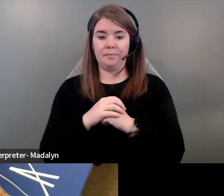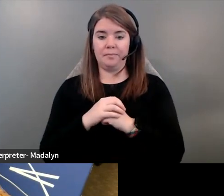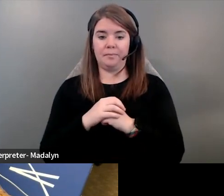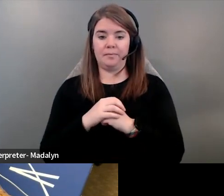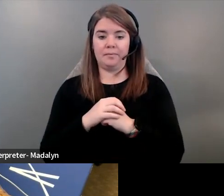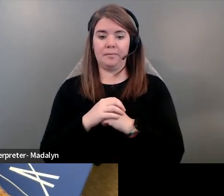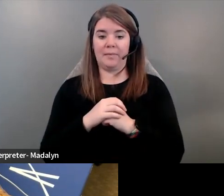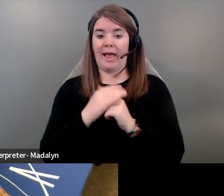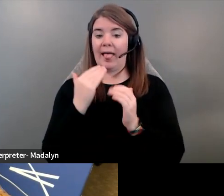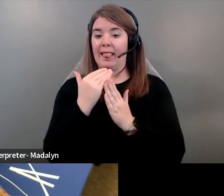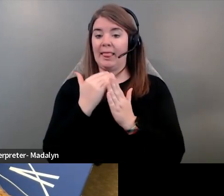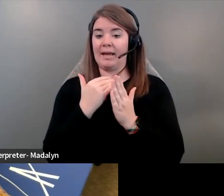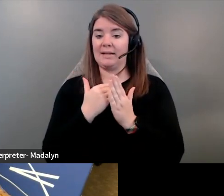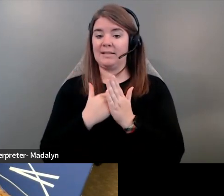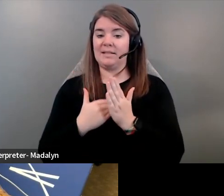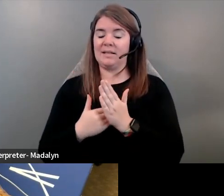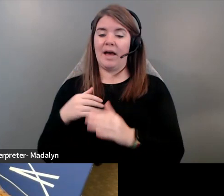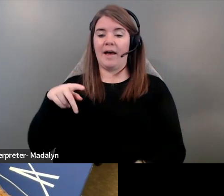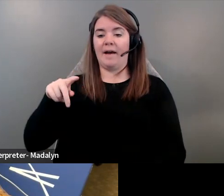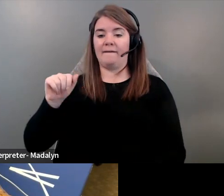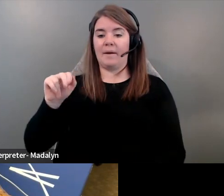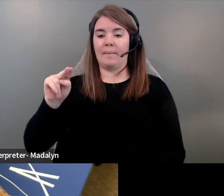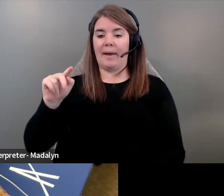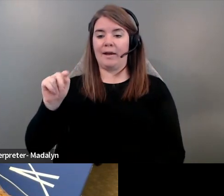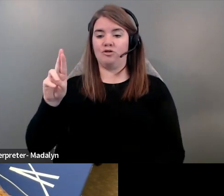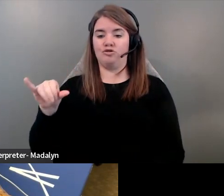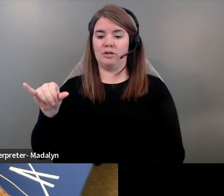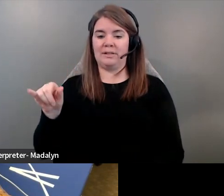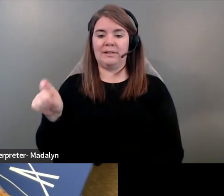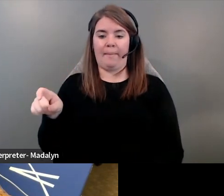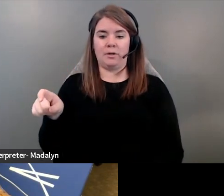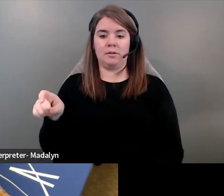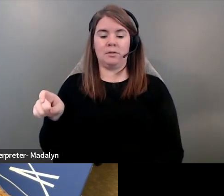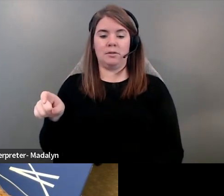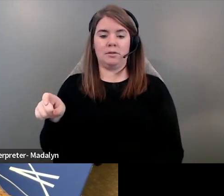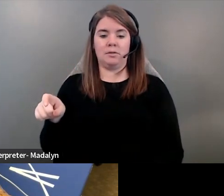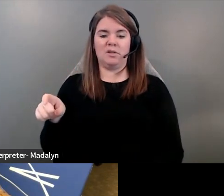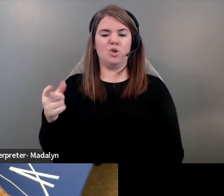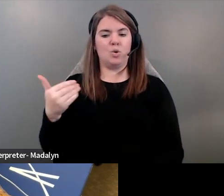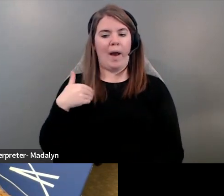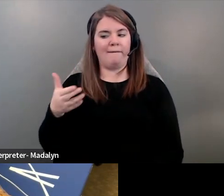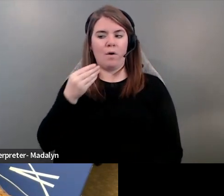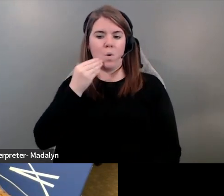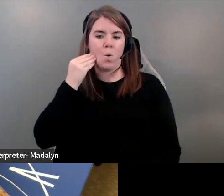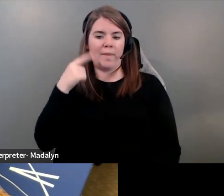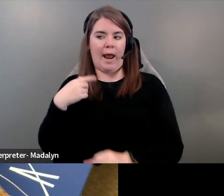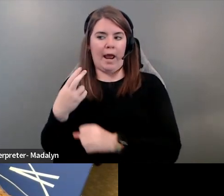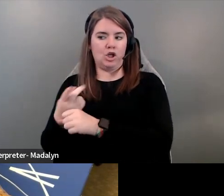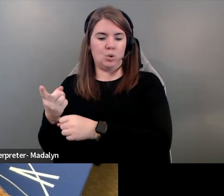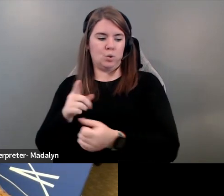a list of pantry staples. These are things that you have in your cupboard that I use to cook these meals.